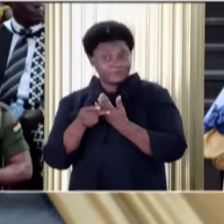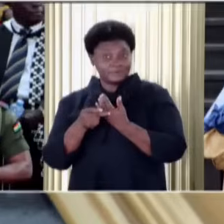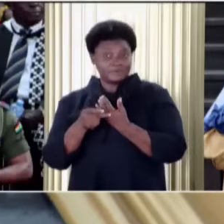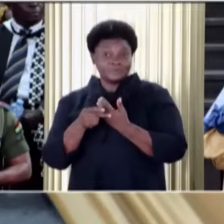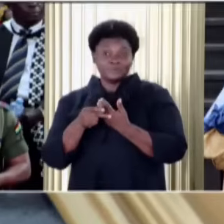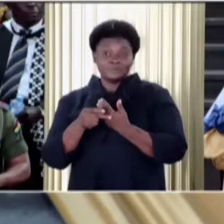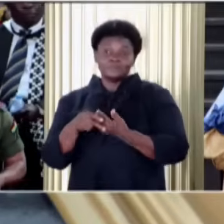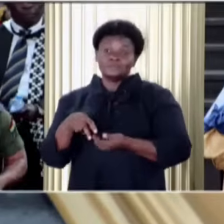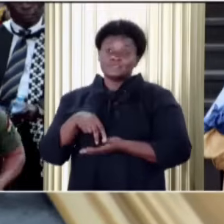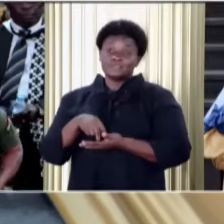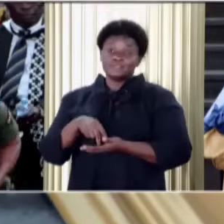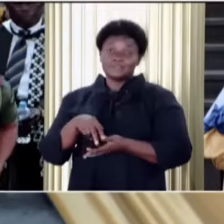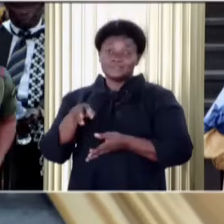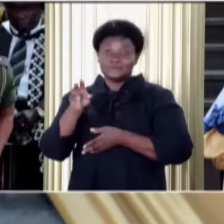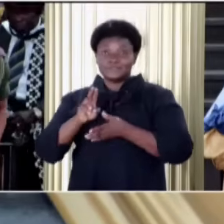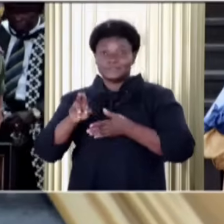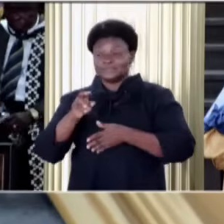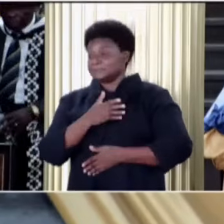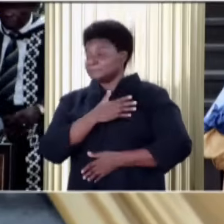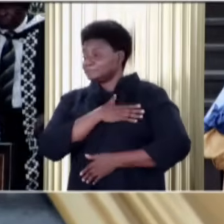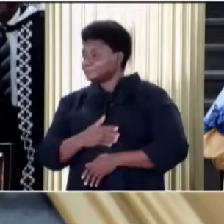for the university anthem.